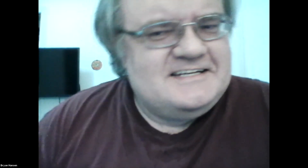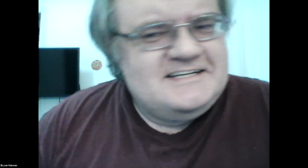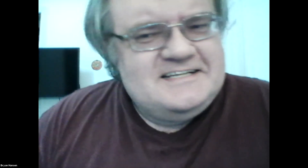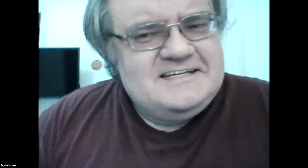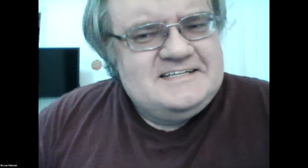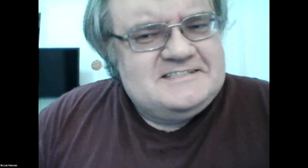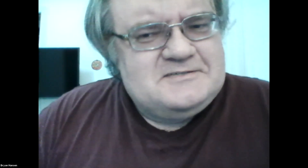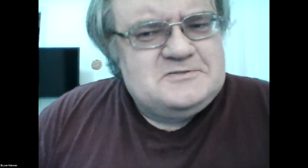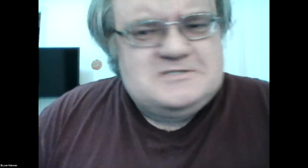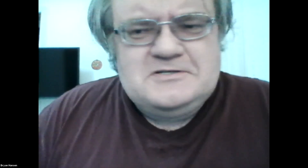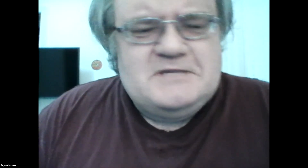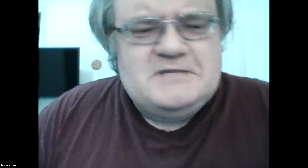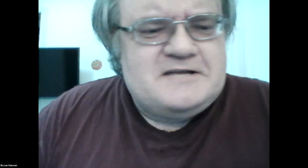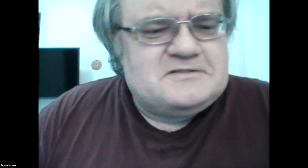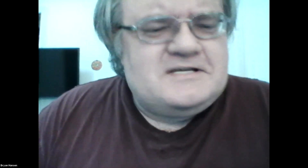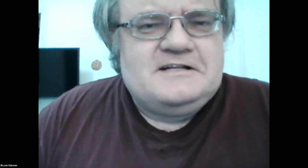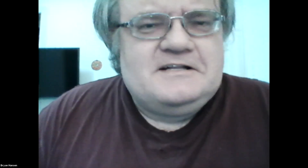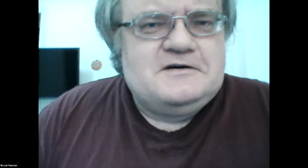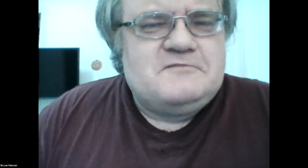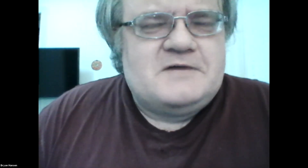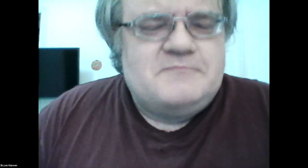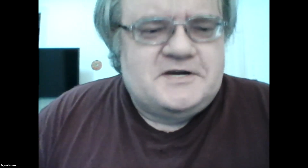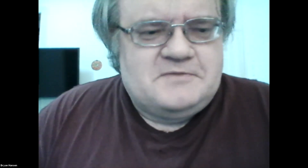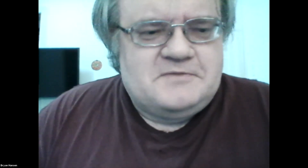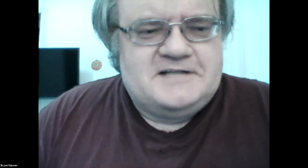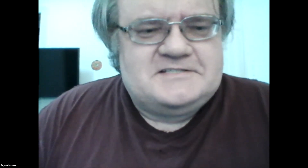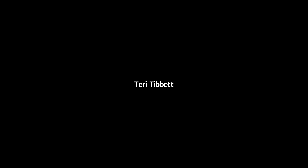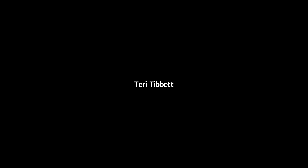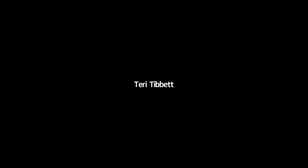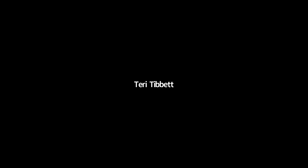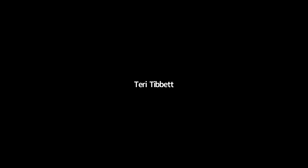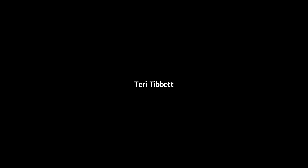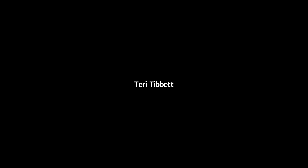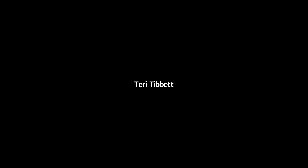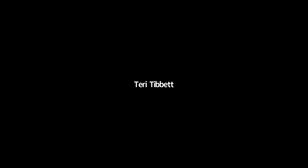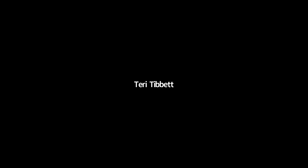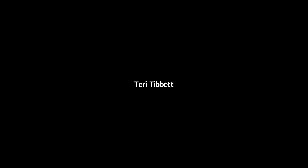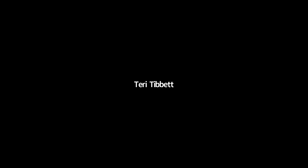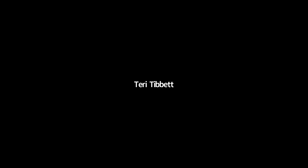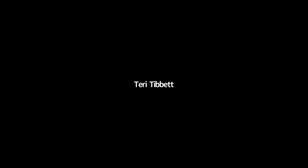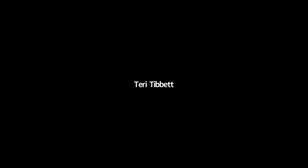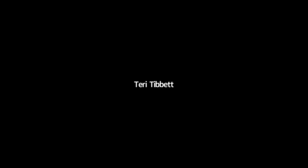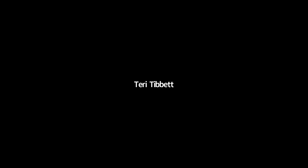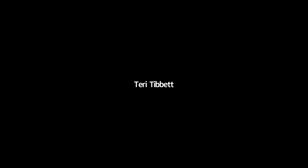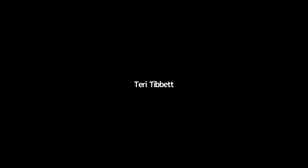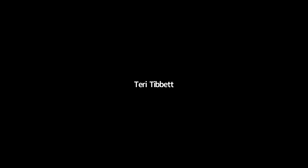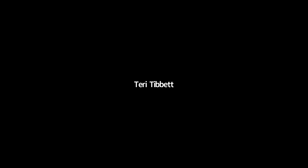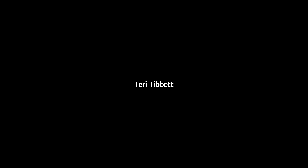Yeah, those millennials, they love my pickup lines. But it's got some like,